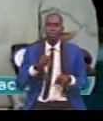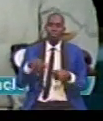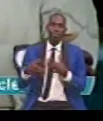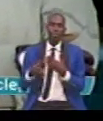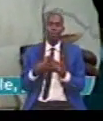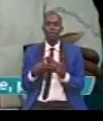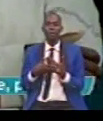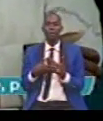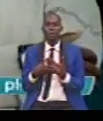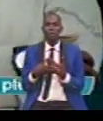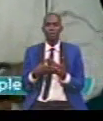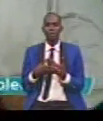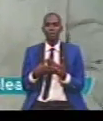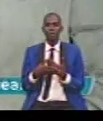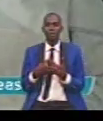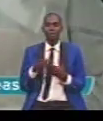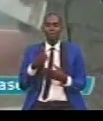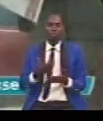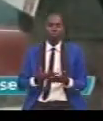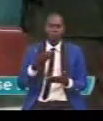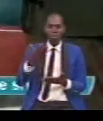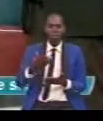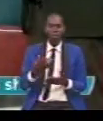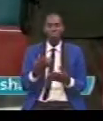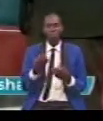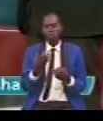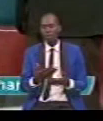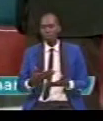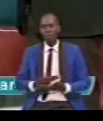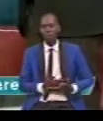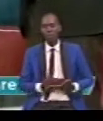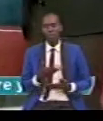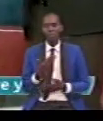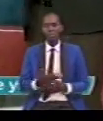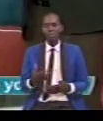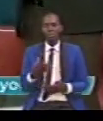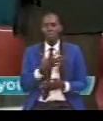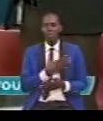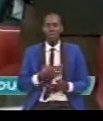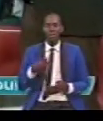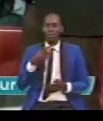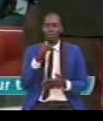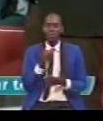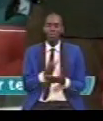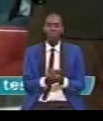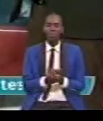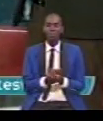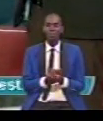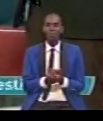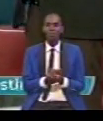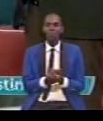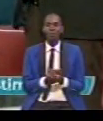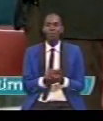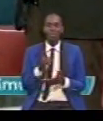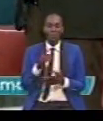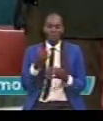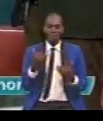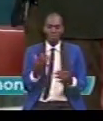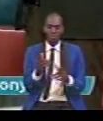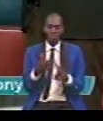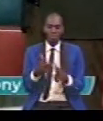back, she bought those things, and then she's saying she now